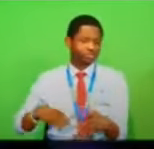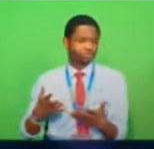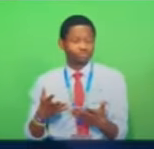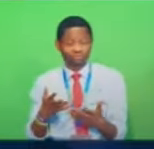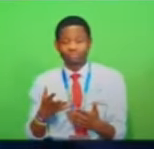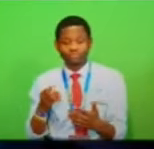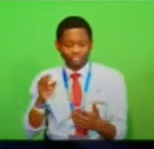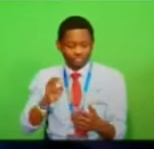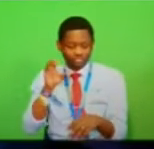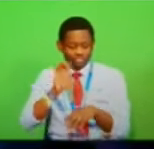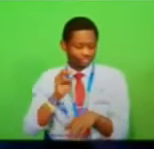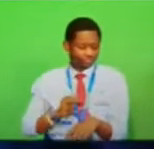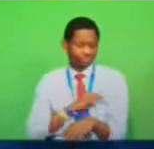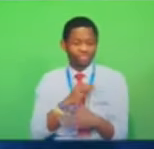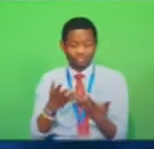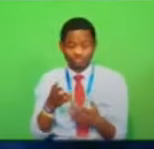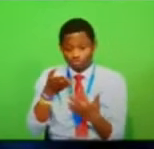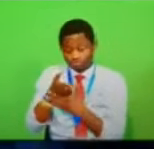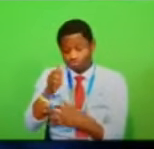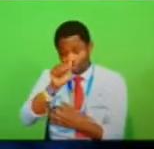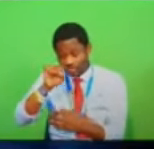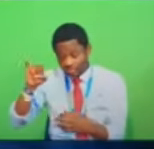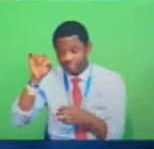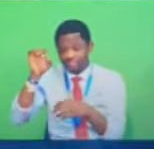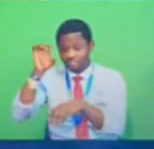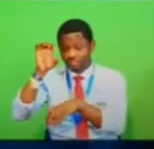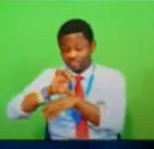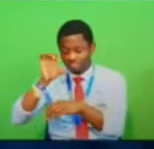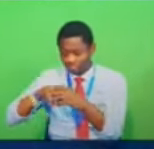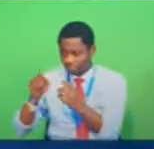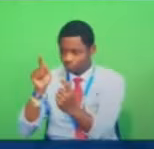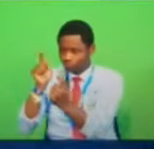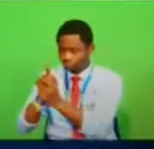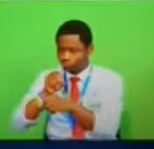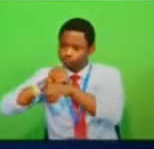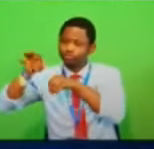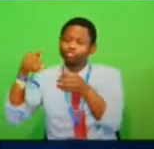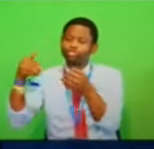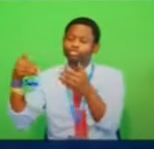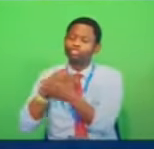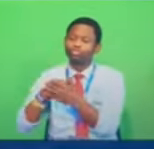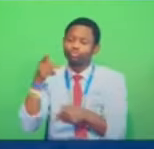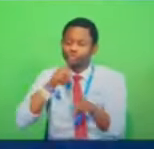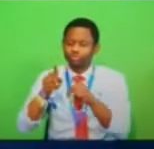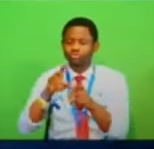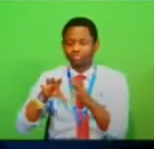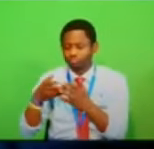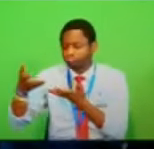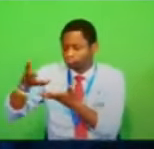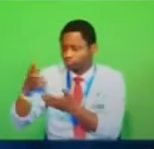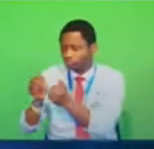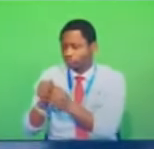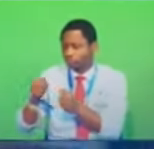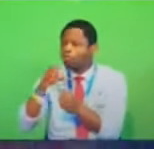power tools, the church can reach new audiences, foster deeper connections with existing members, and adapt to